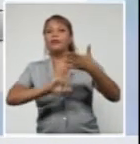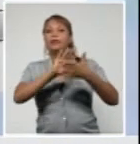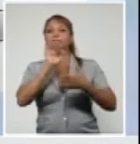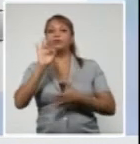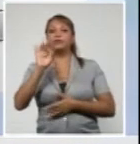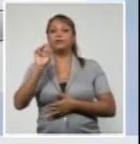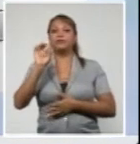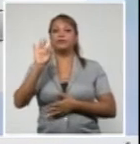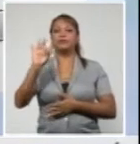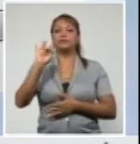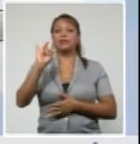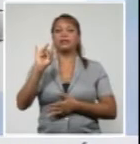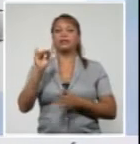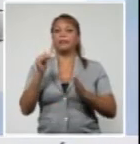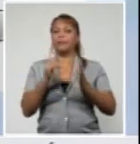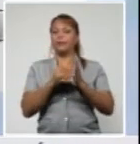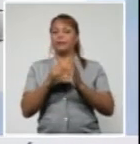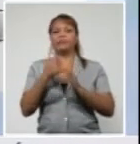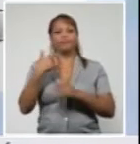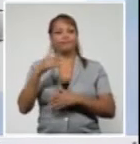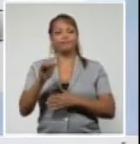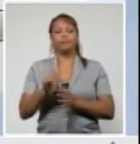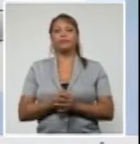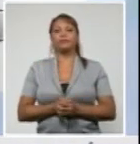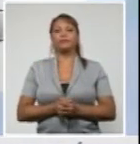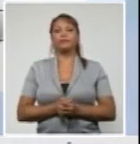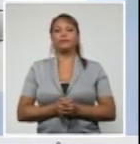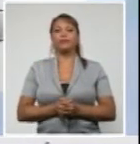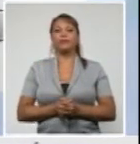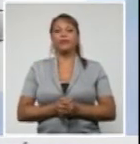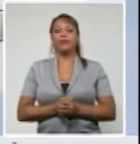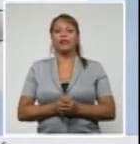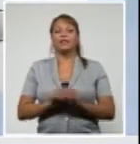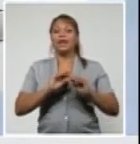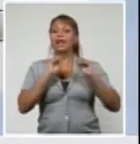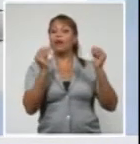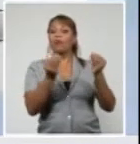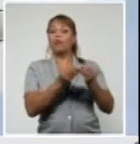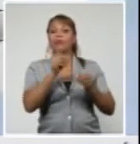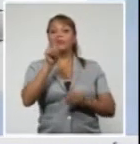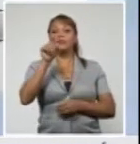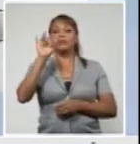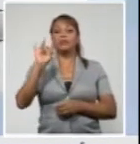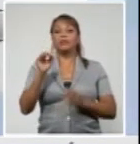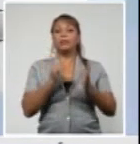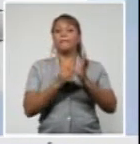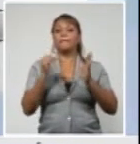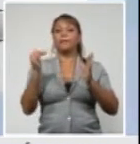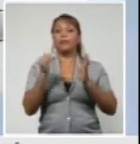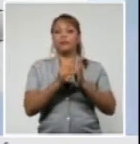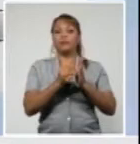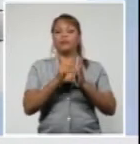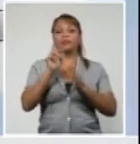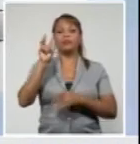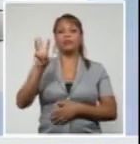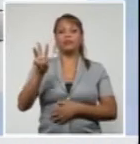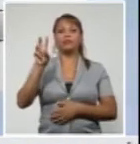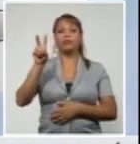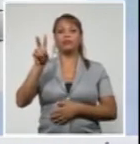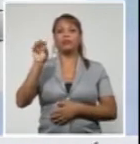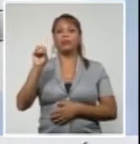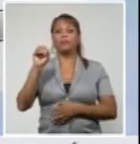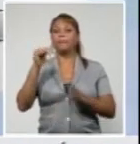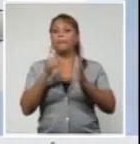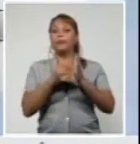1,839 people died of COVID-19 in the region yesterday, for a death toll in the Americas of